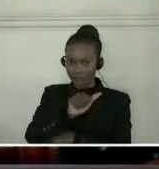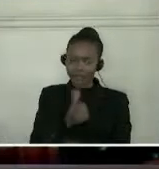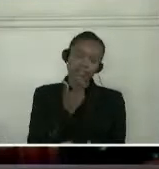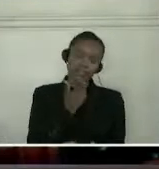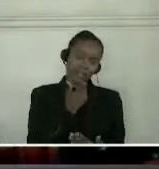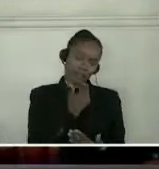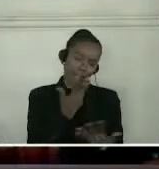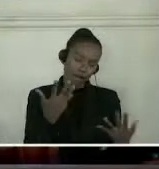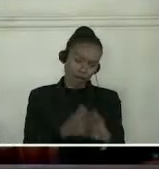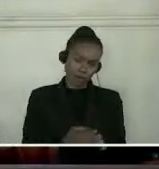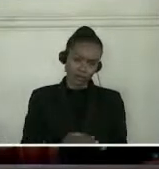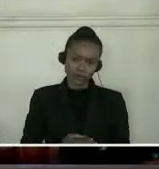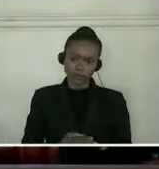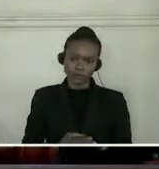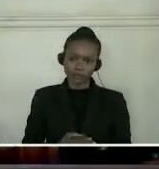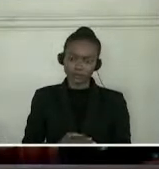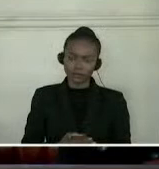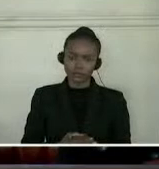foreign